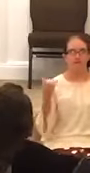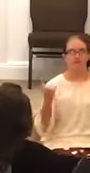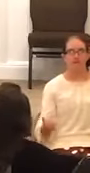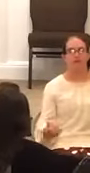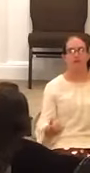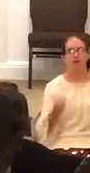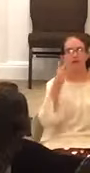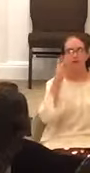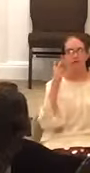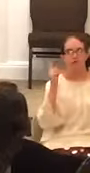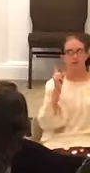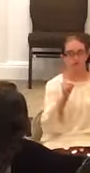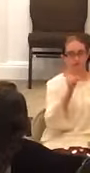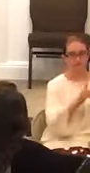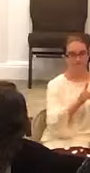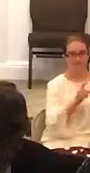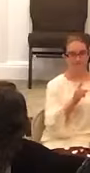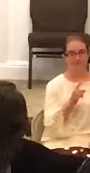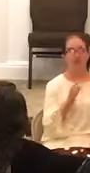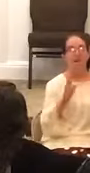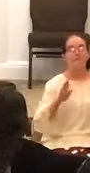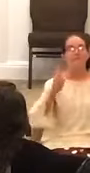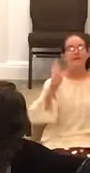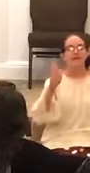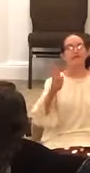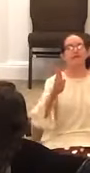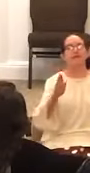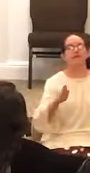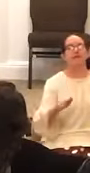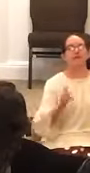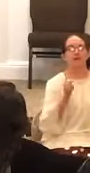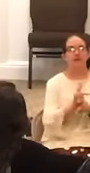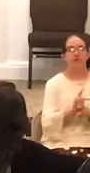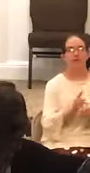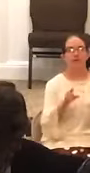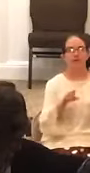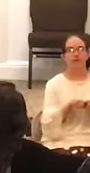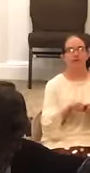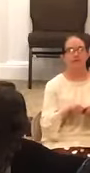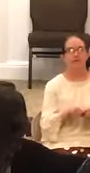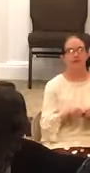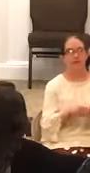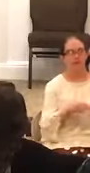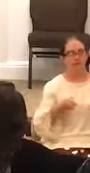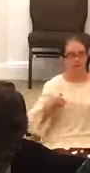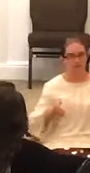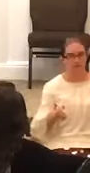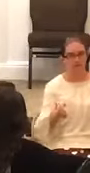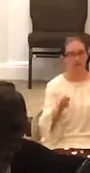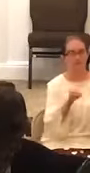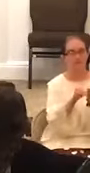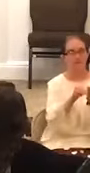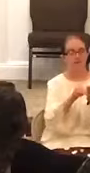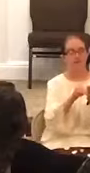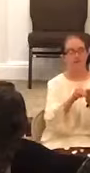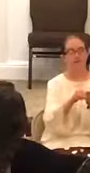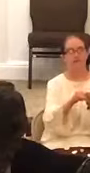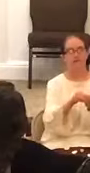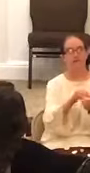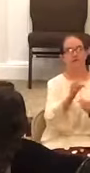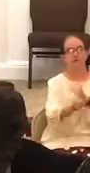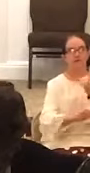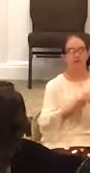saw it go by, and I thought, you know, it's amazing. That thing has been keeping the same exact path for over thousands of centuries.